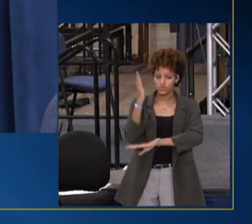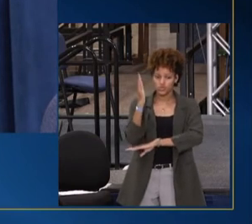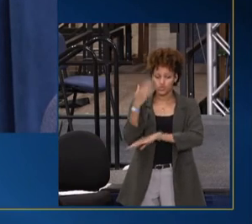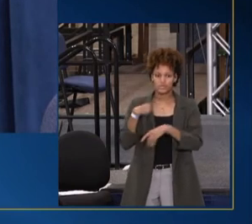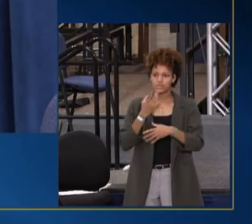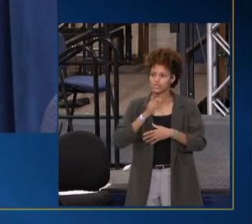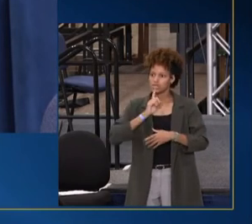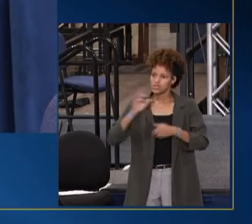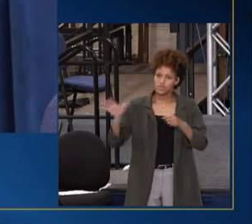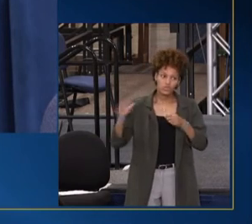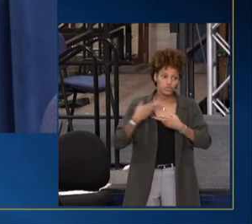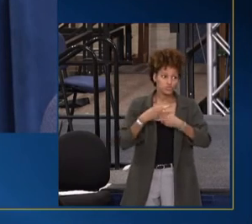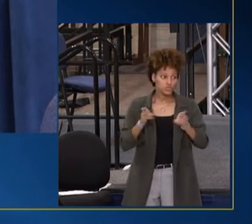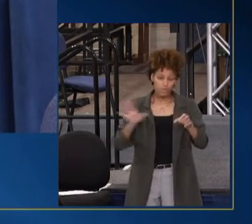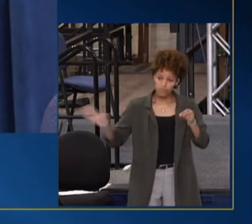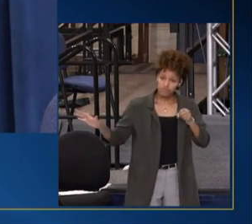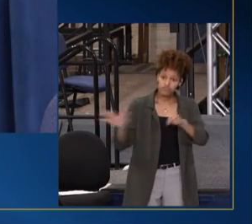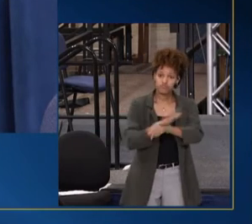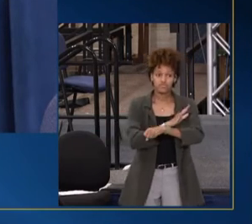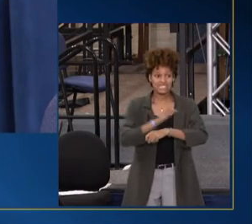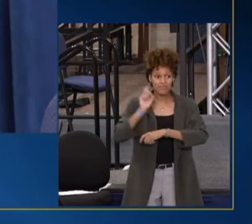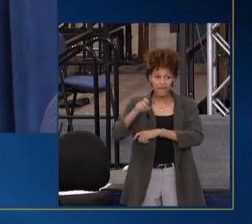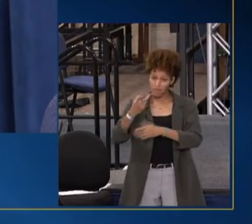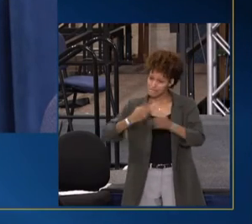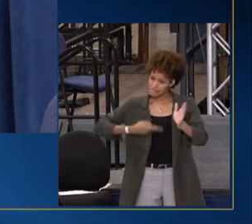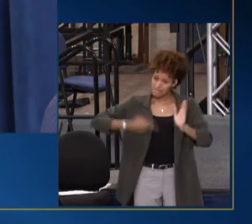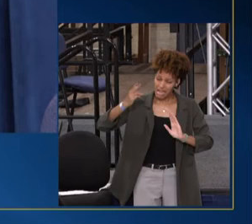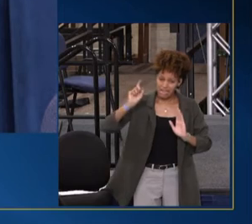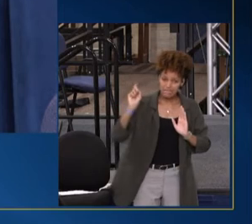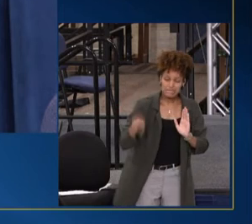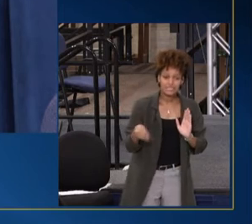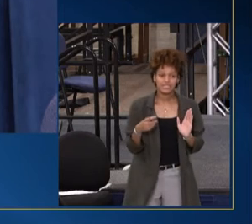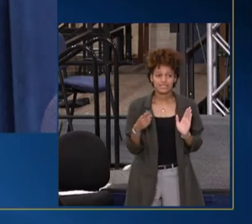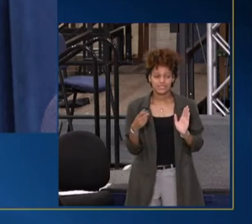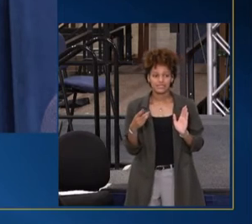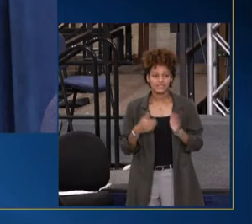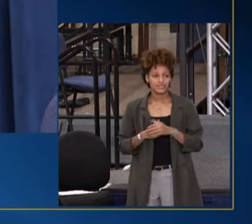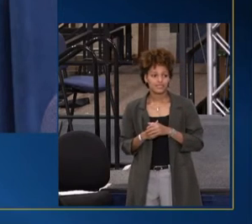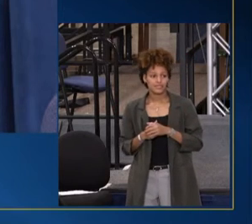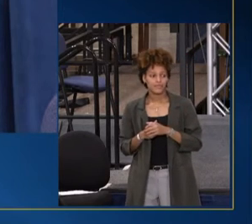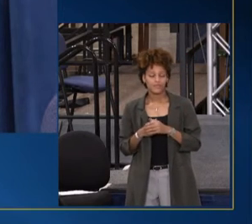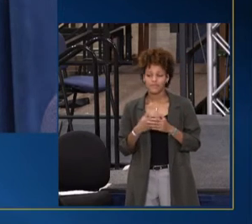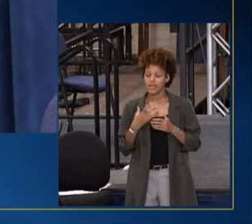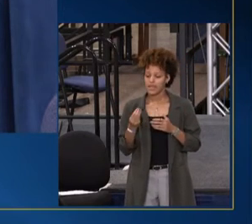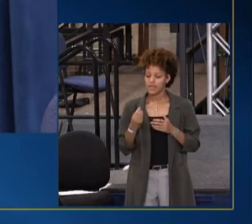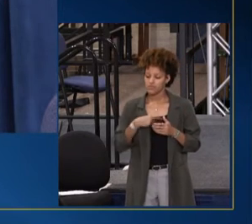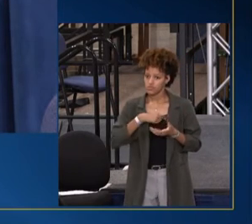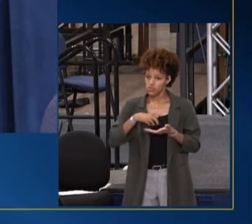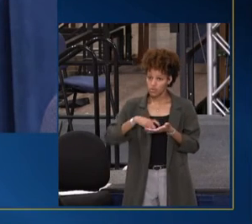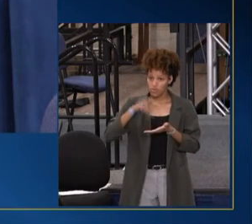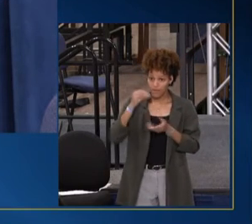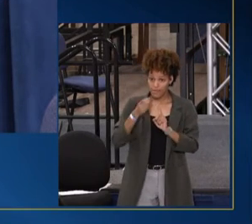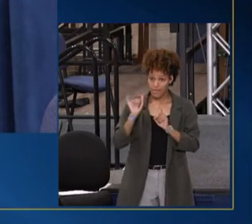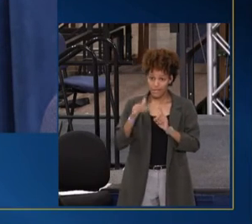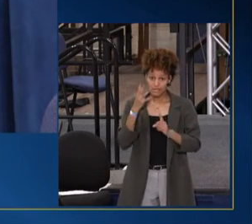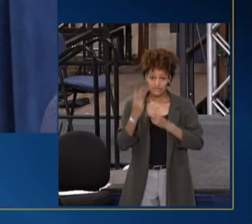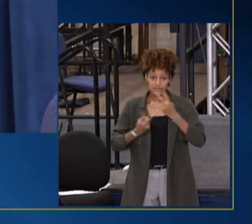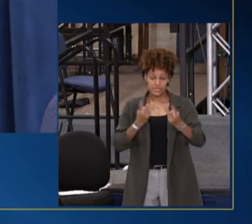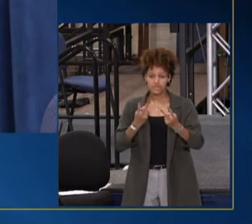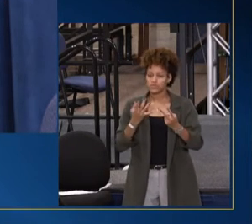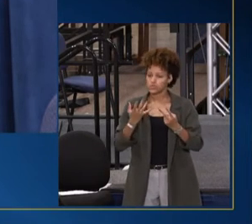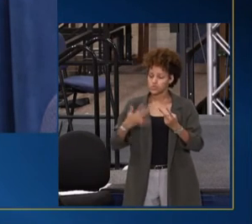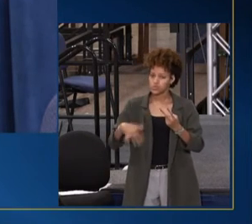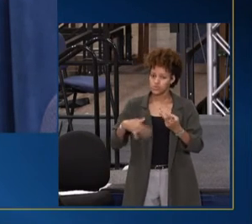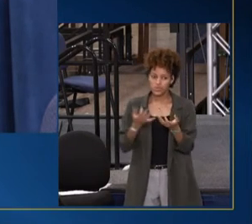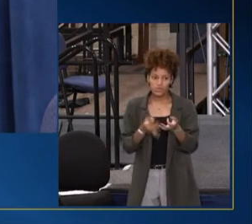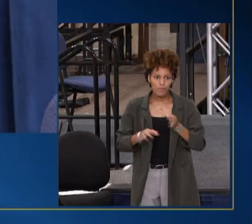room. Demand was high, and what we learned was how important